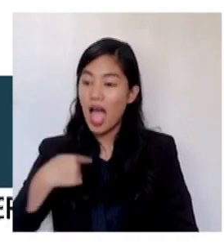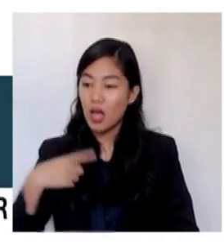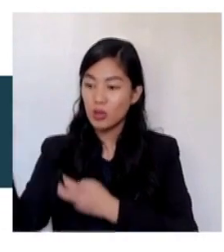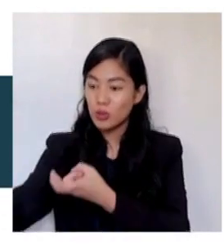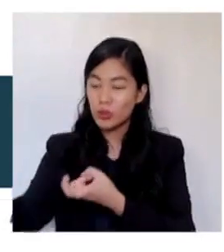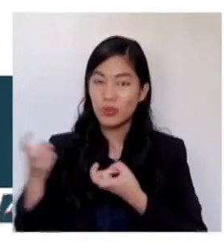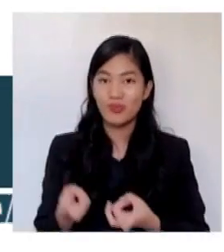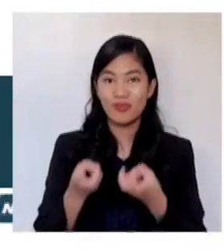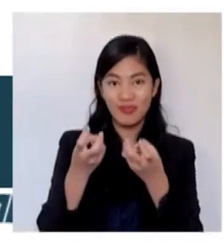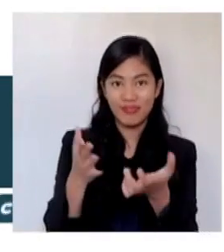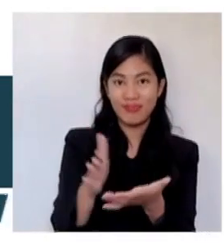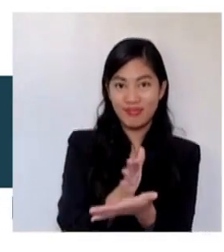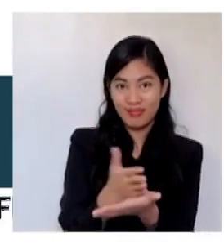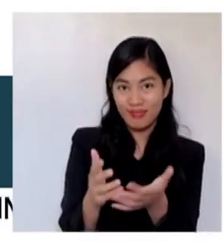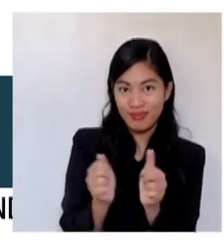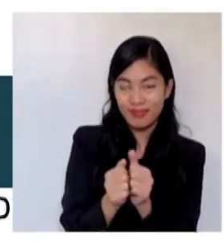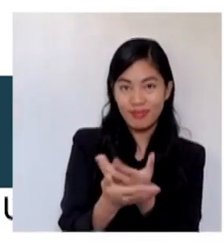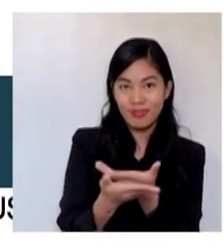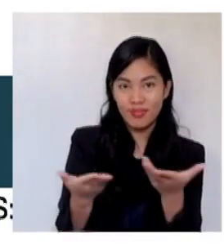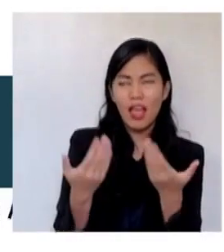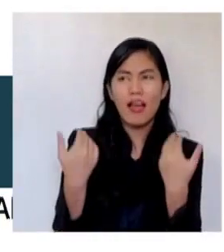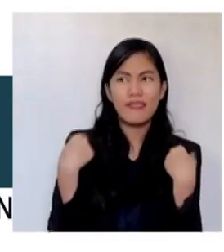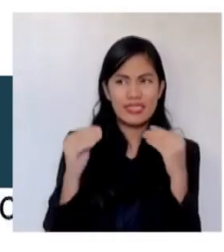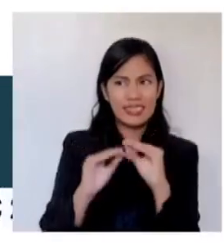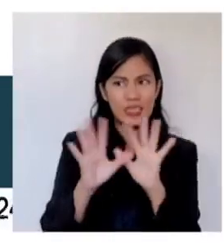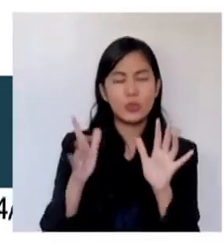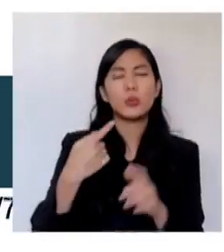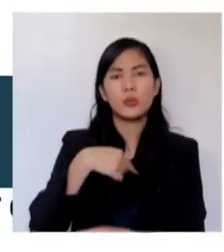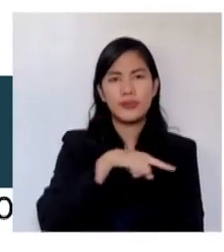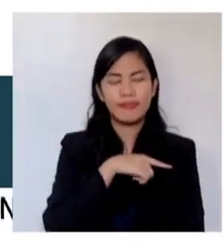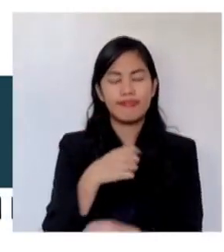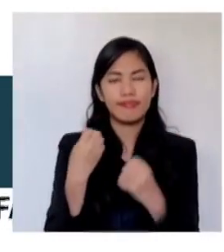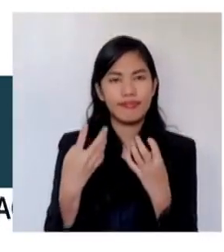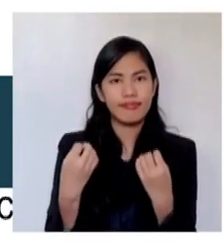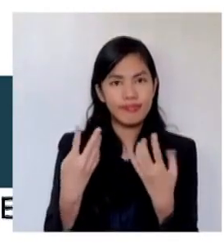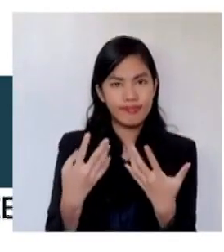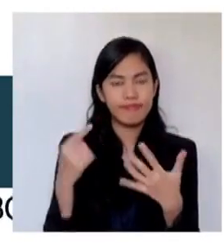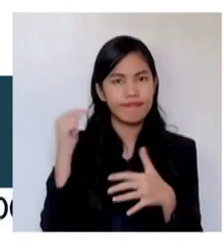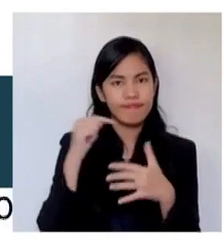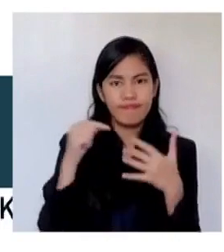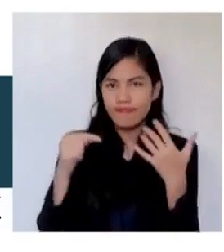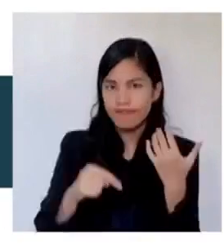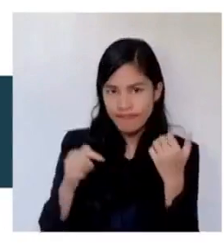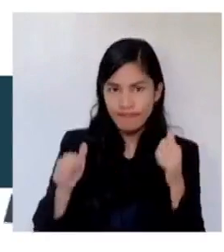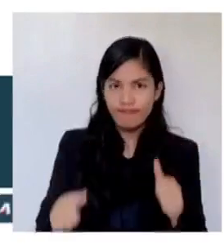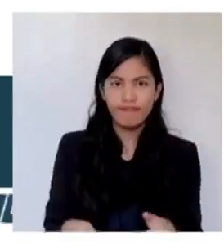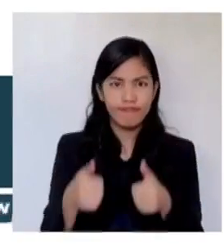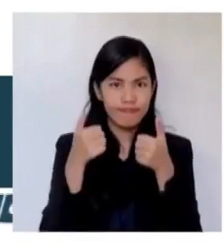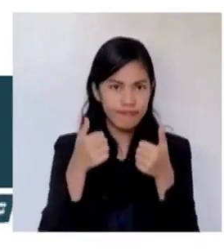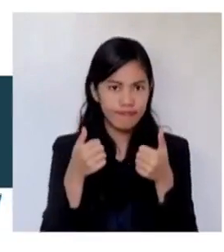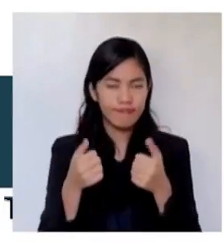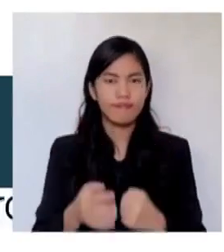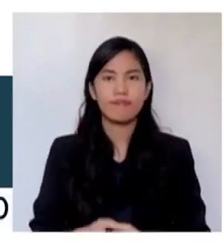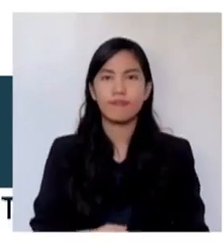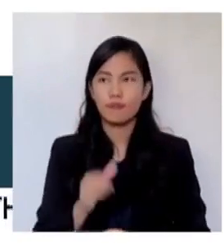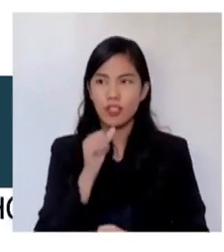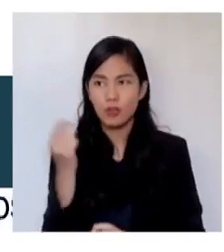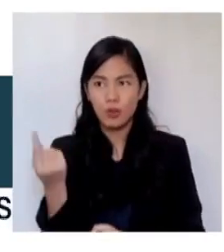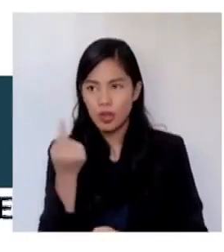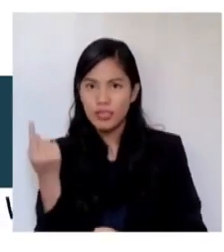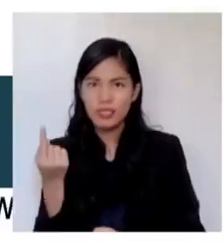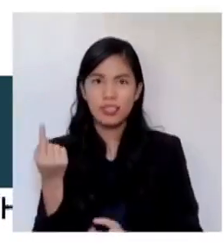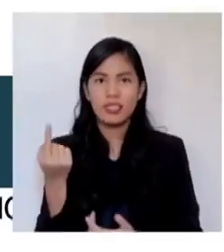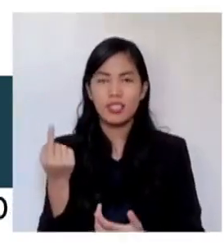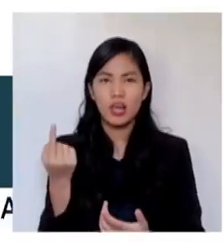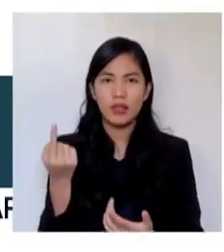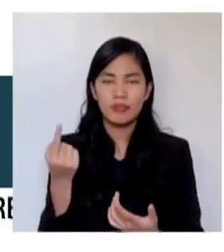clear challenges, no, that we're facing, not only because of the pandemic, but including the